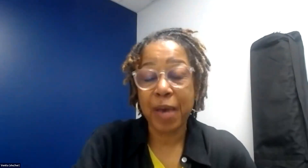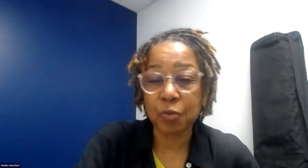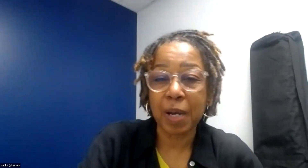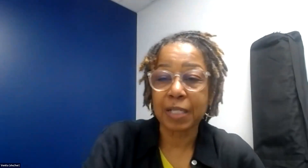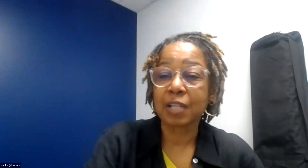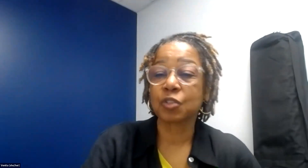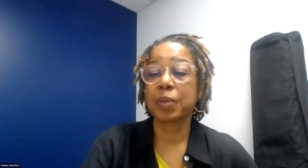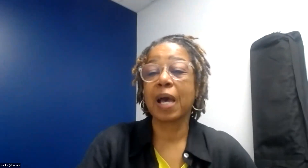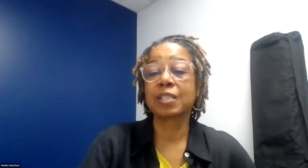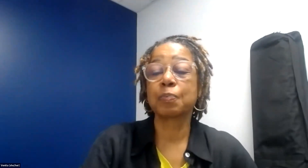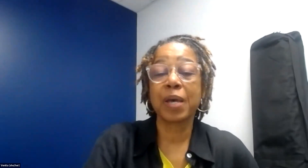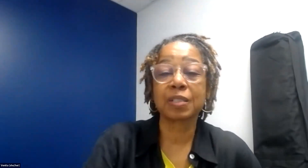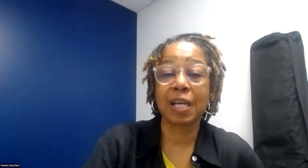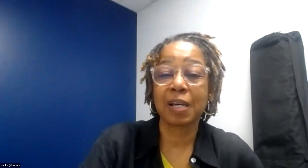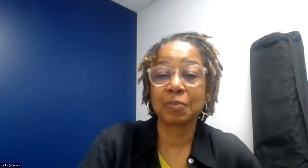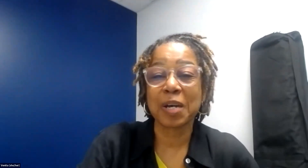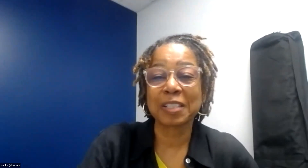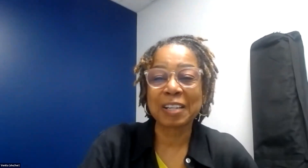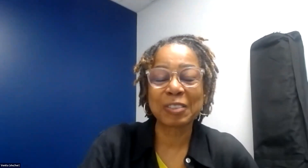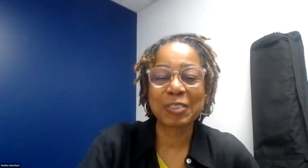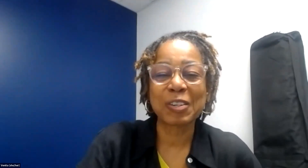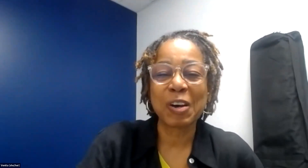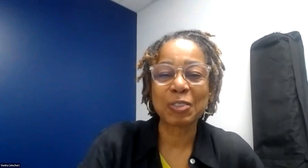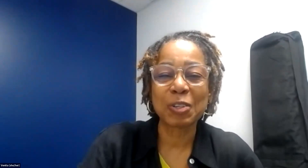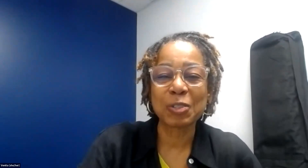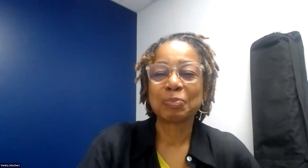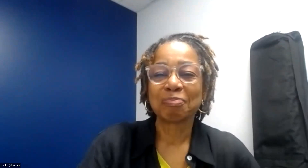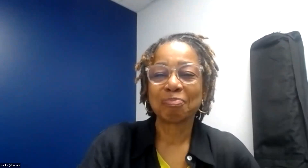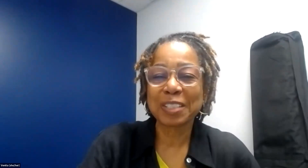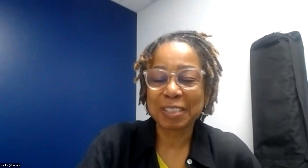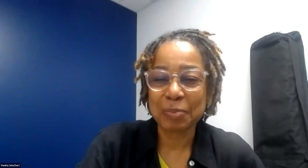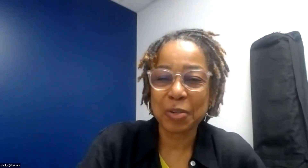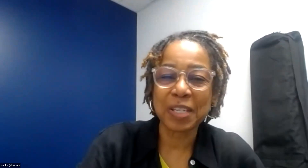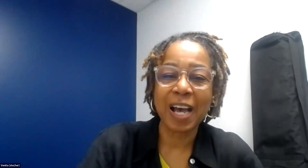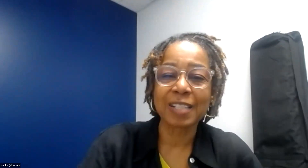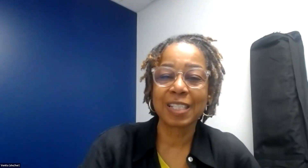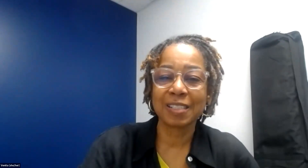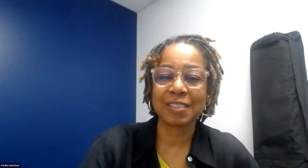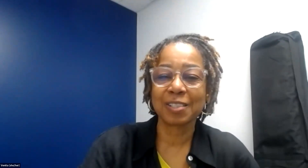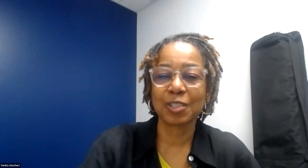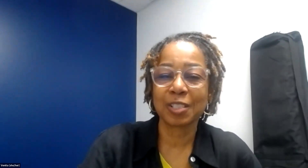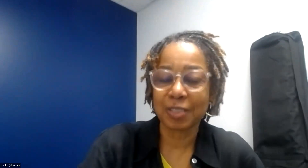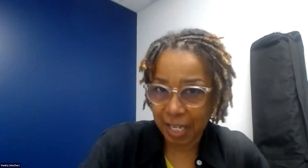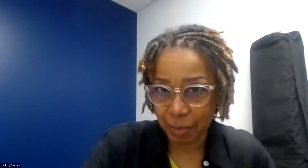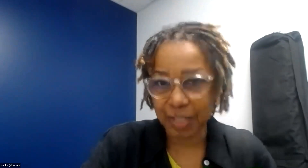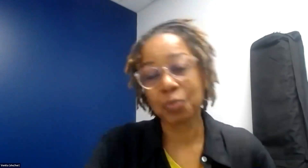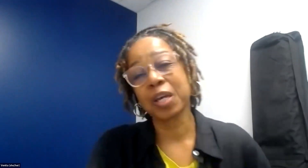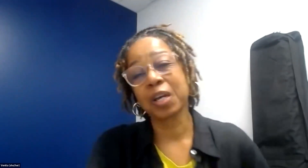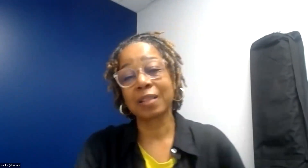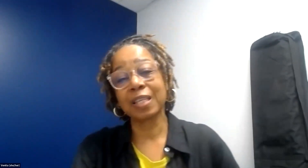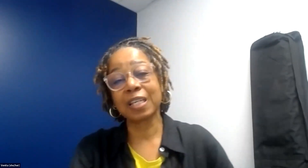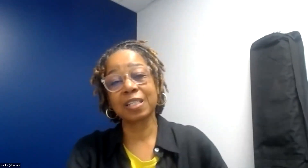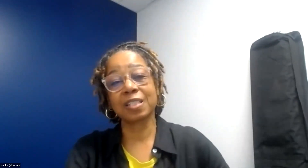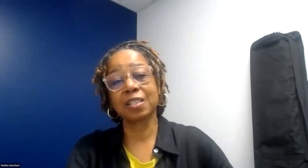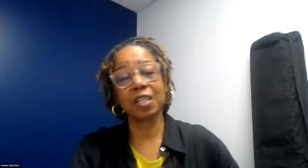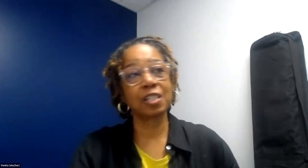be patient with my doctors, but I expect my doctors to also bring some curiosity to the table as well.